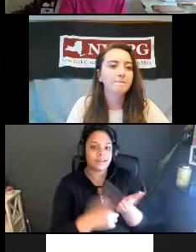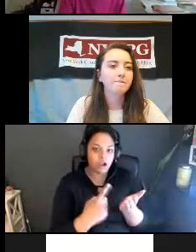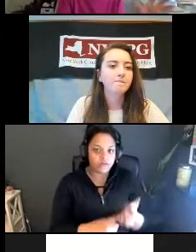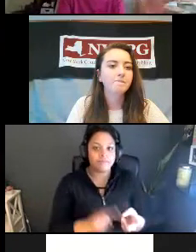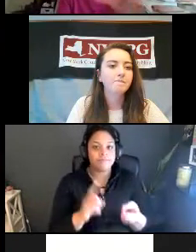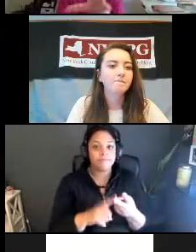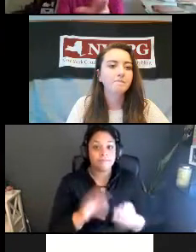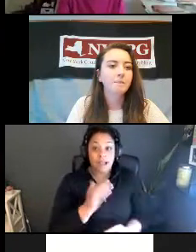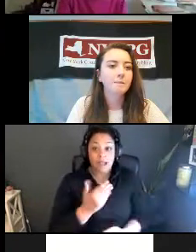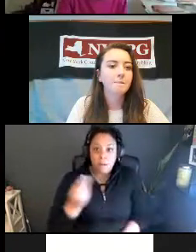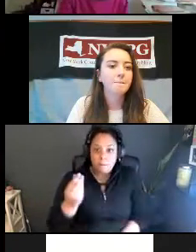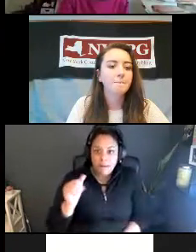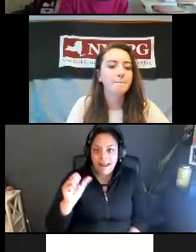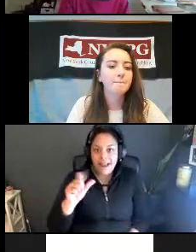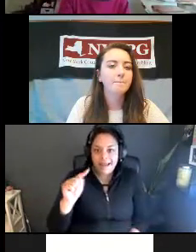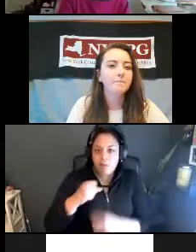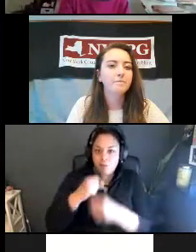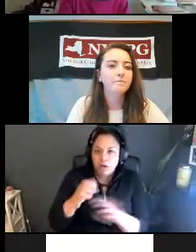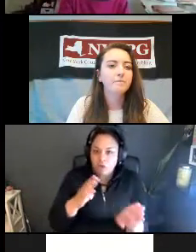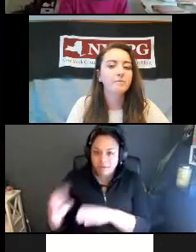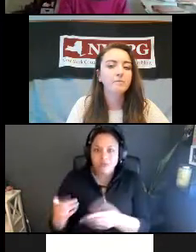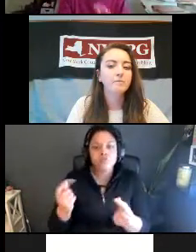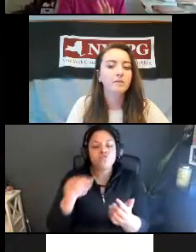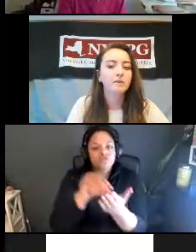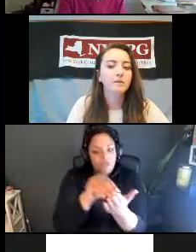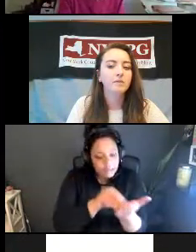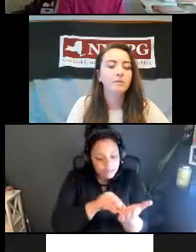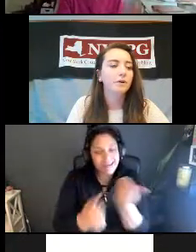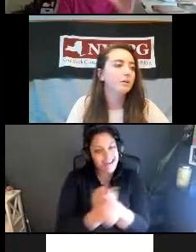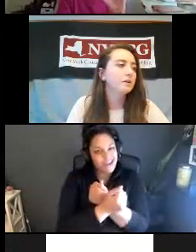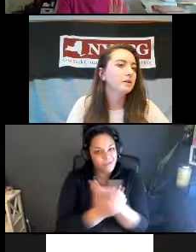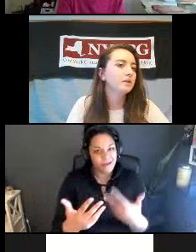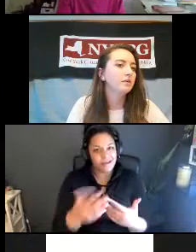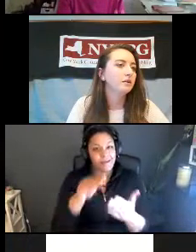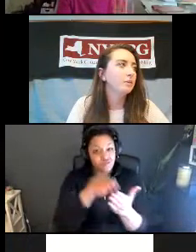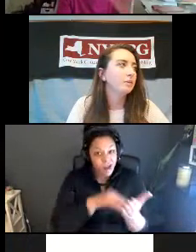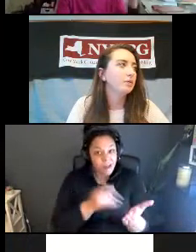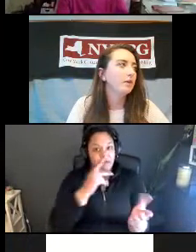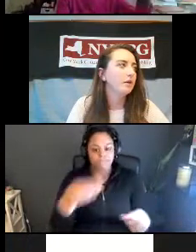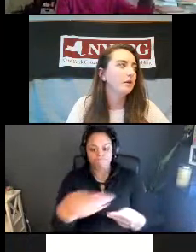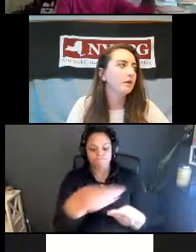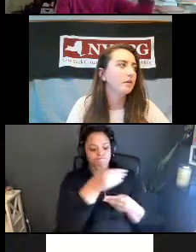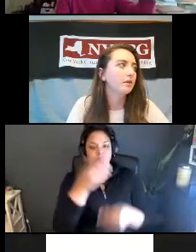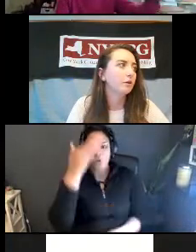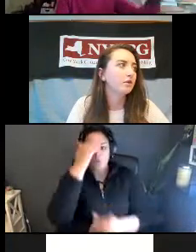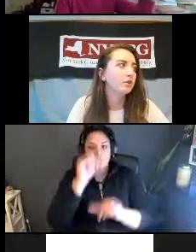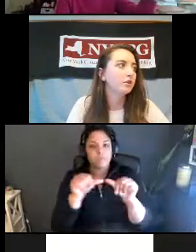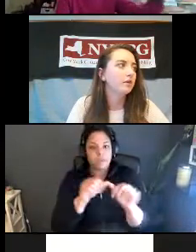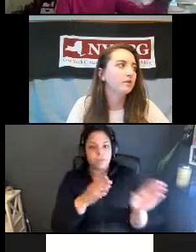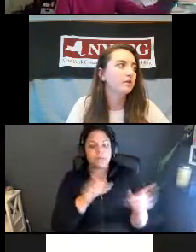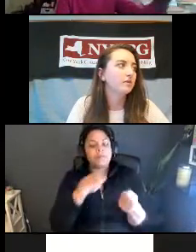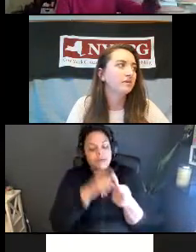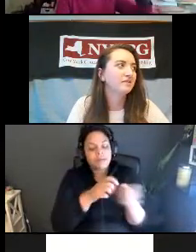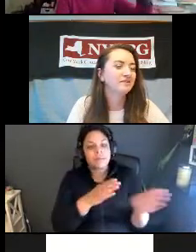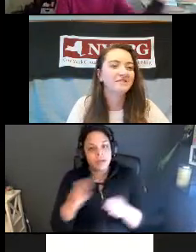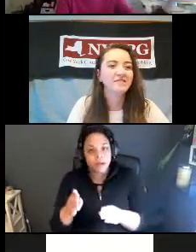planning, and put it all in writing what the plan is so everybody knows real clearly and it doesn't get confused